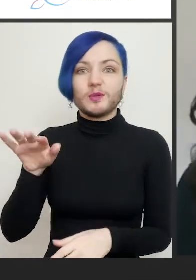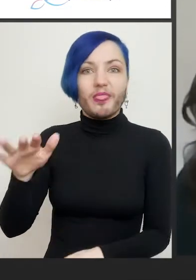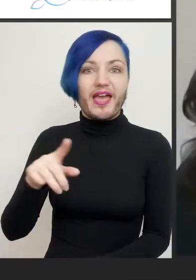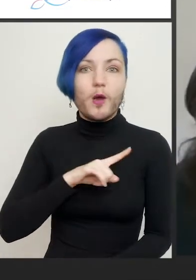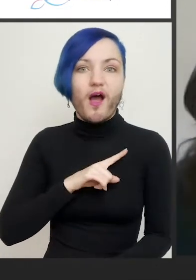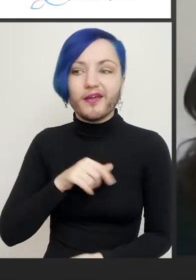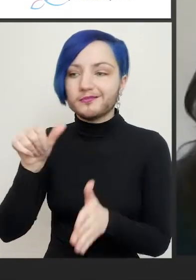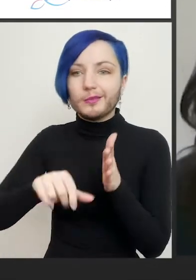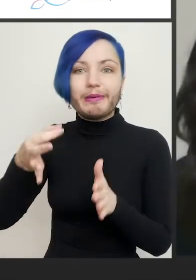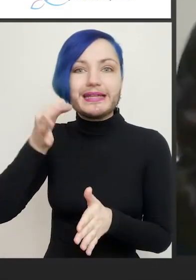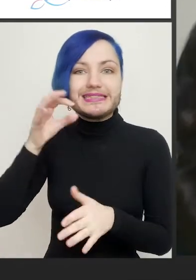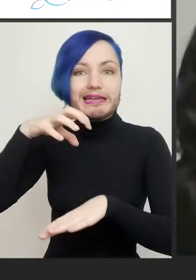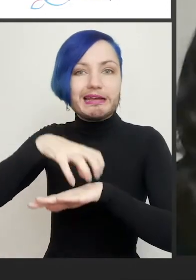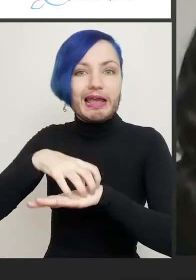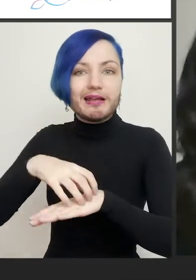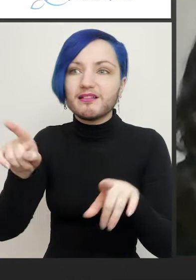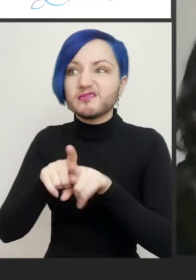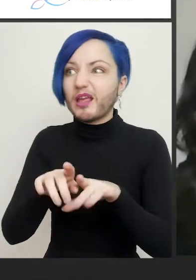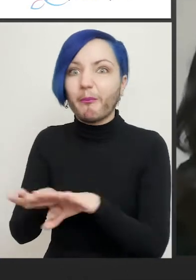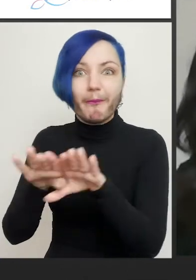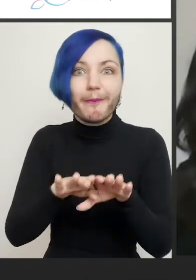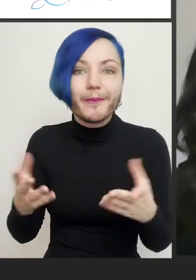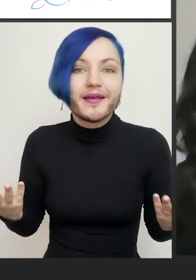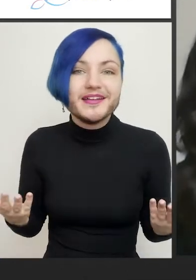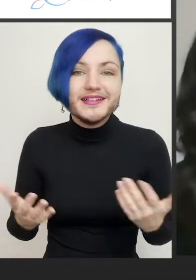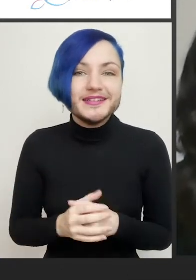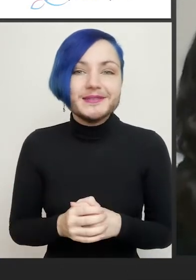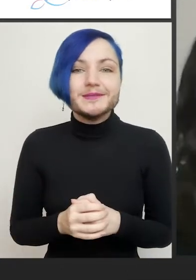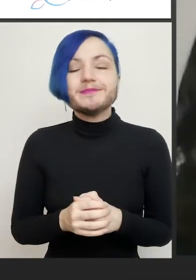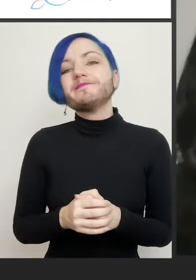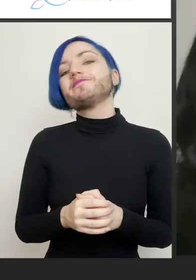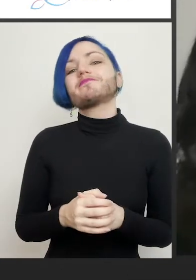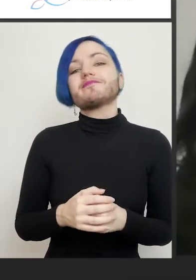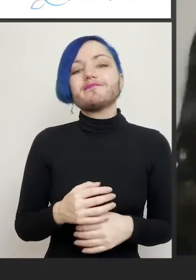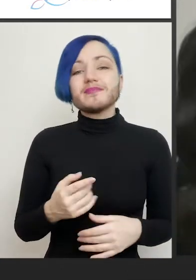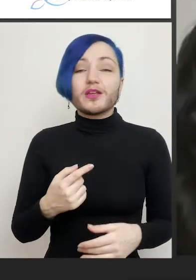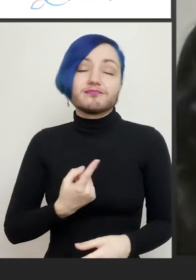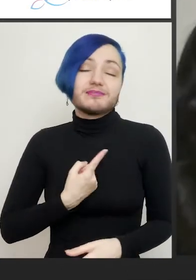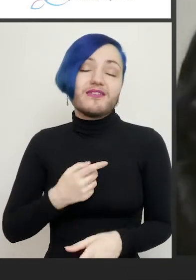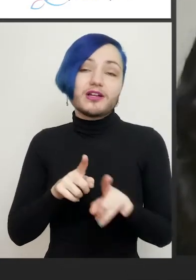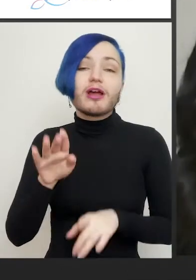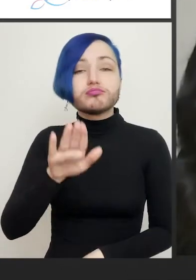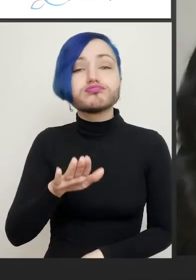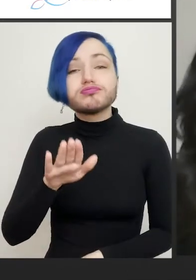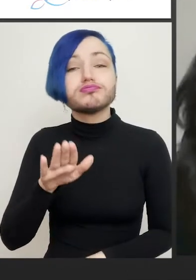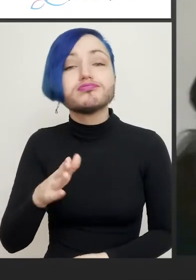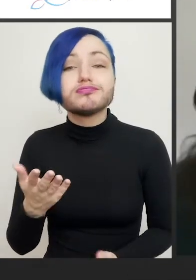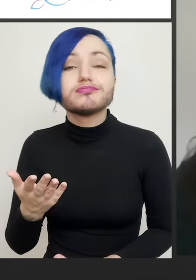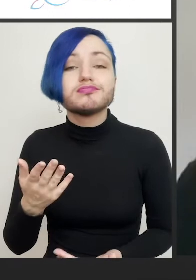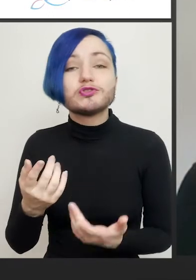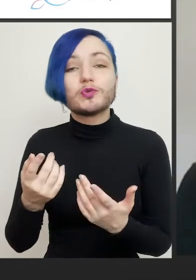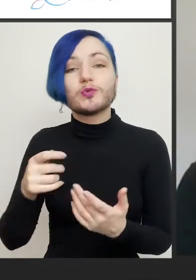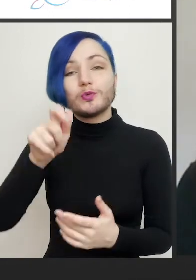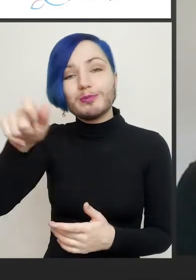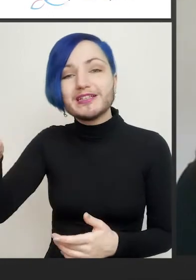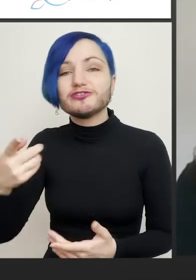tea and have a piece of cake like the rest of the world. And I think I try to reassure people as much as I can, with my